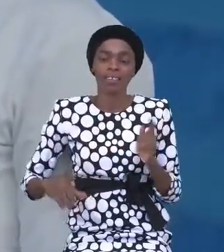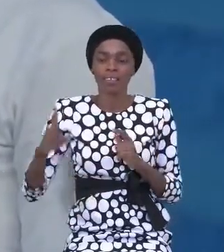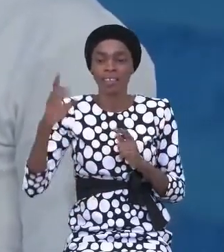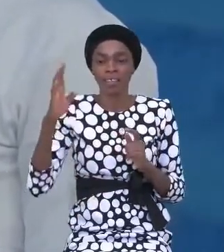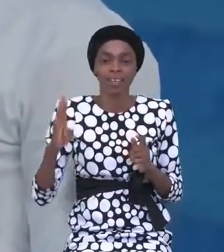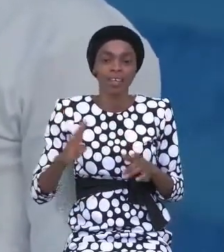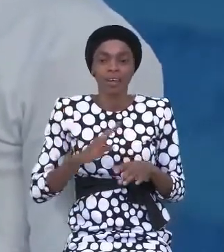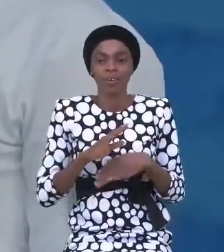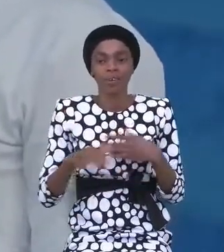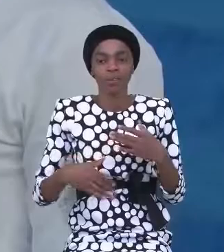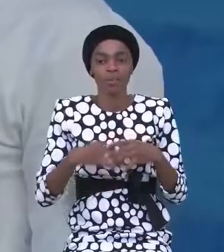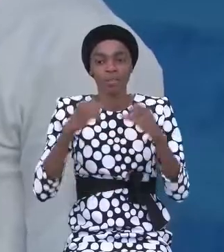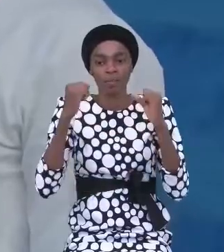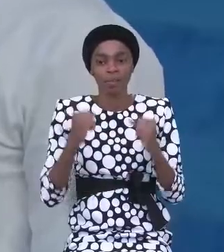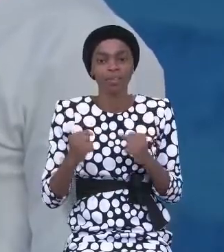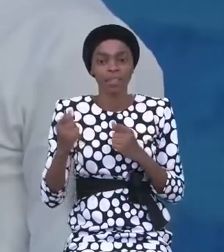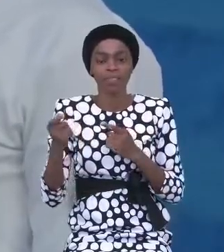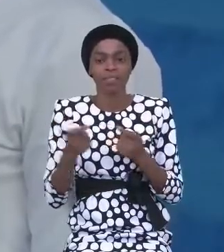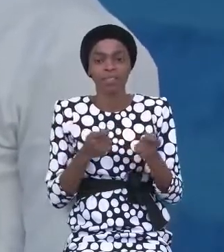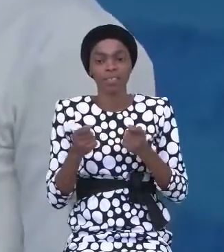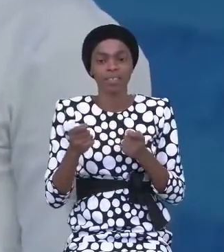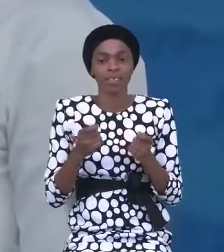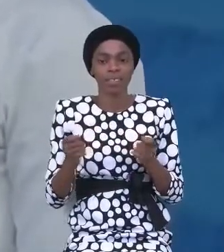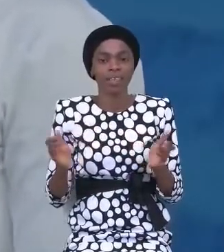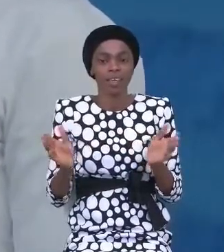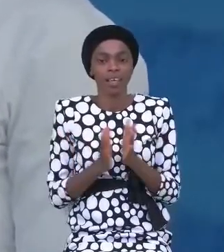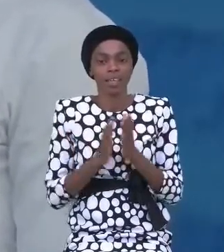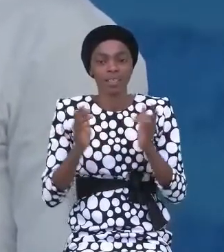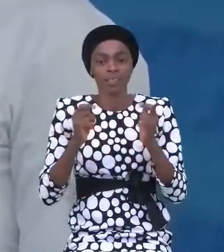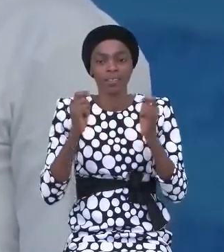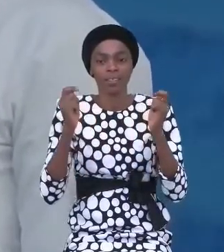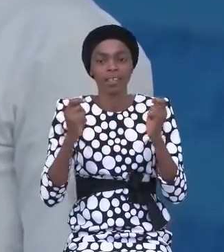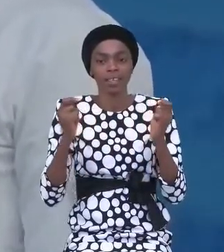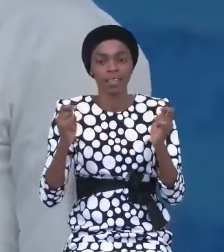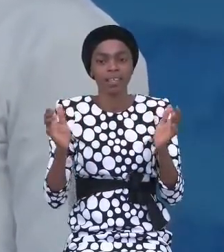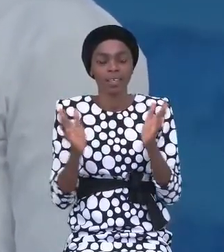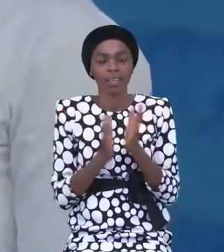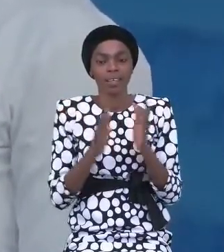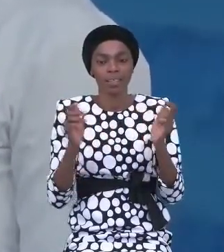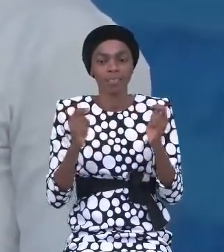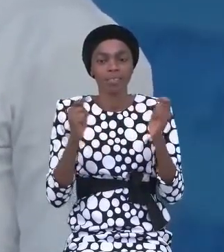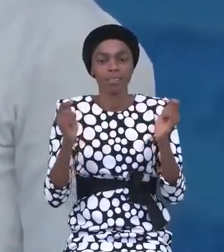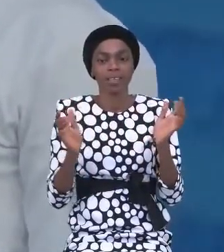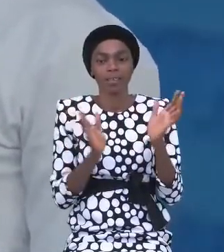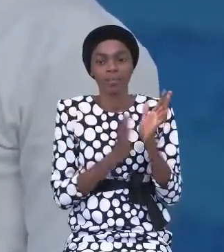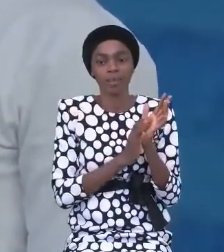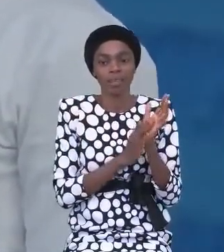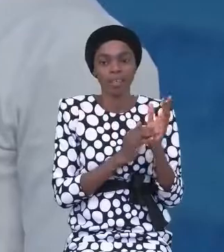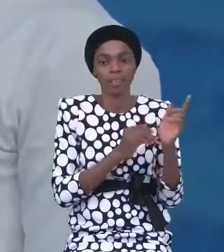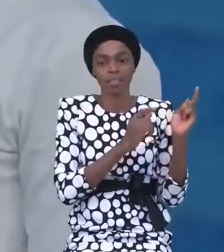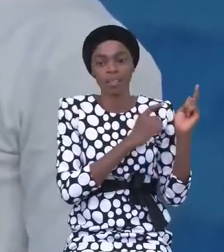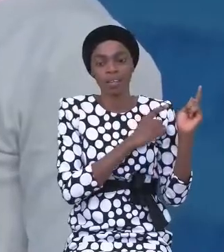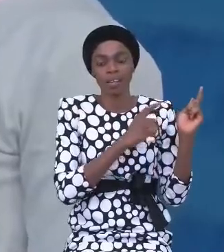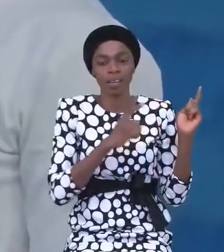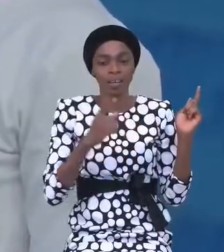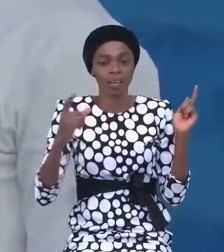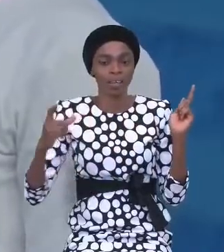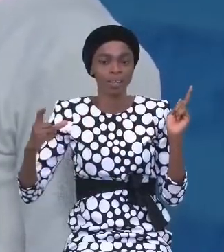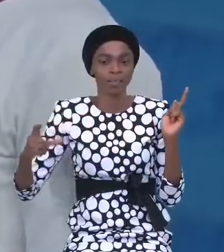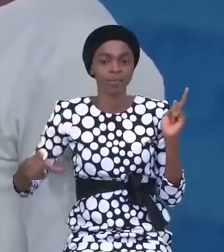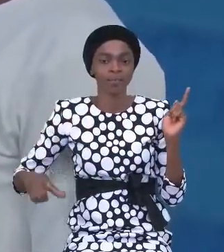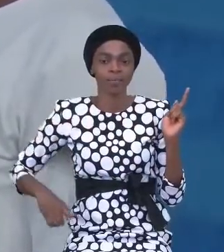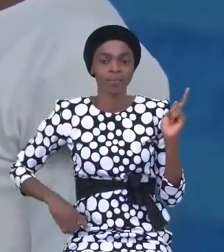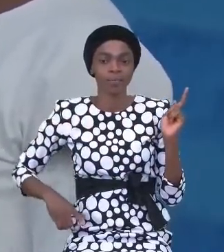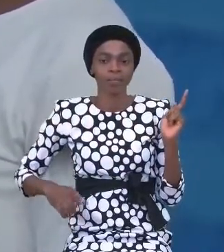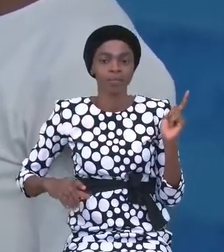Lord God omnipotent reigneth. Hallelujah, hallelujah, hallelujah, praise the Lord, oh, praise